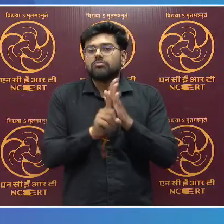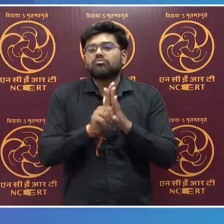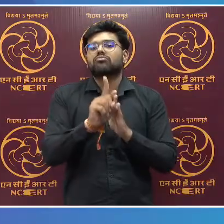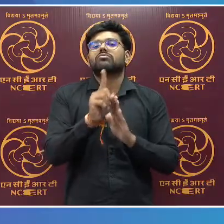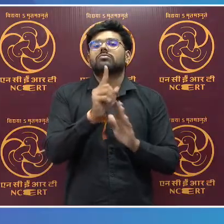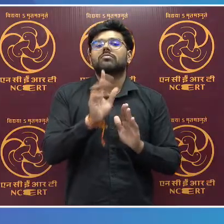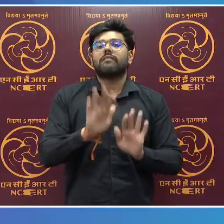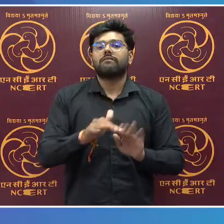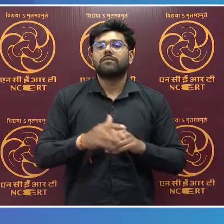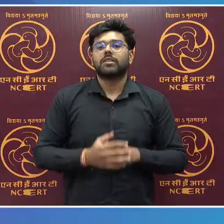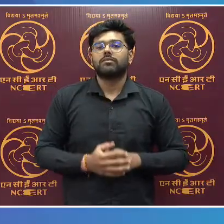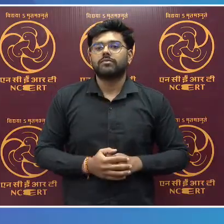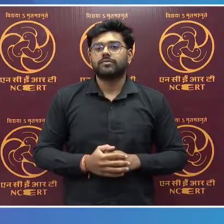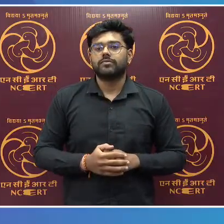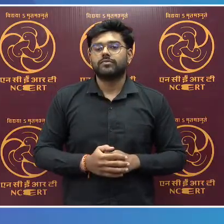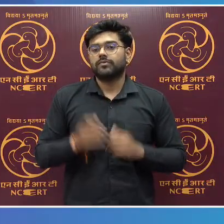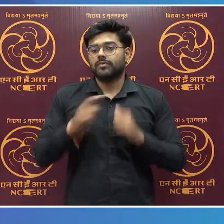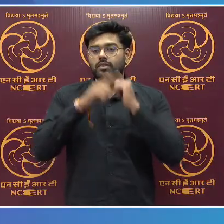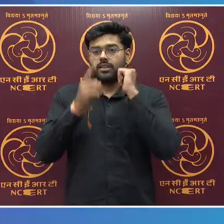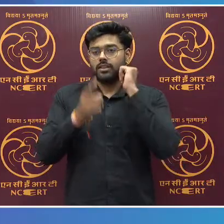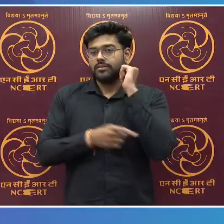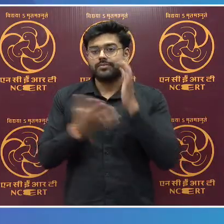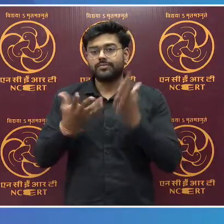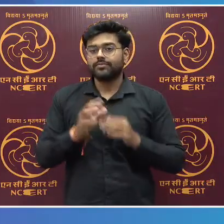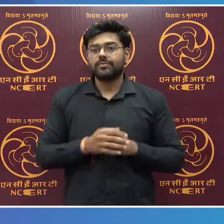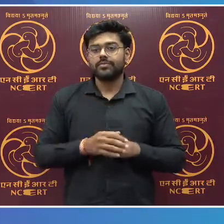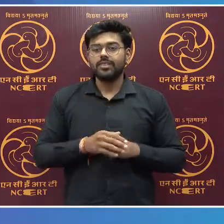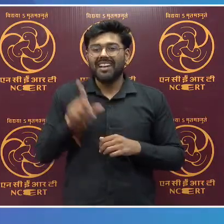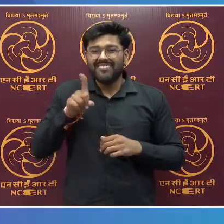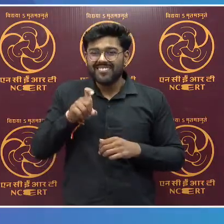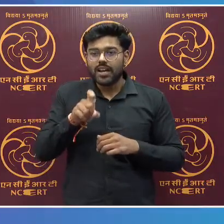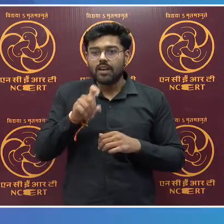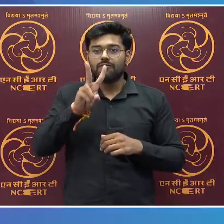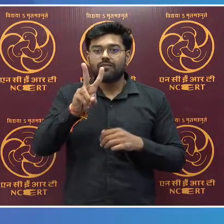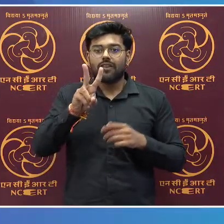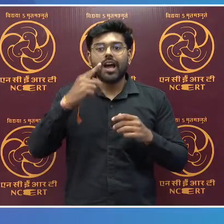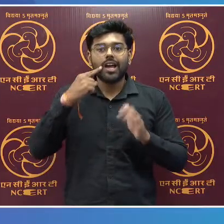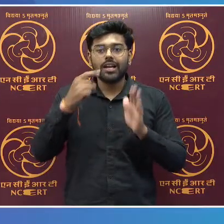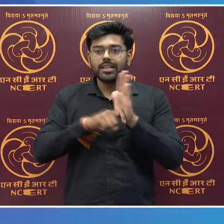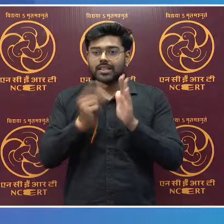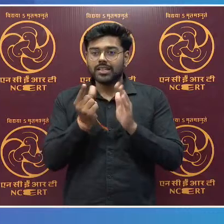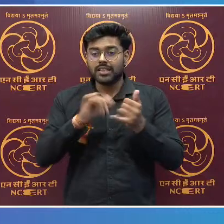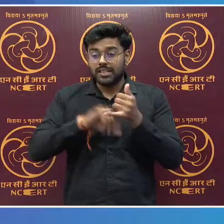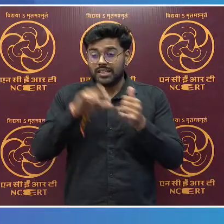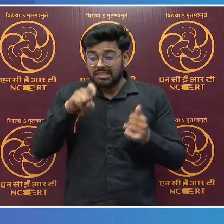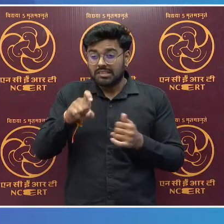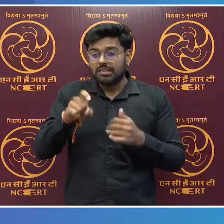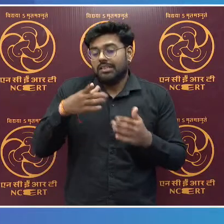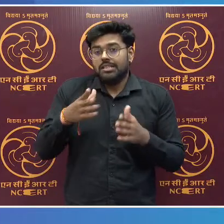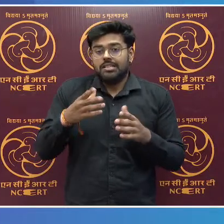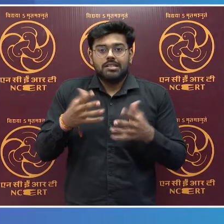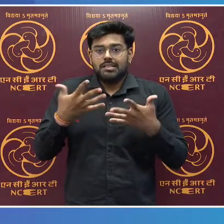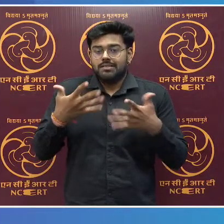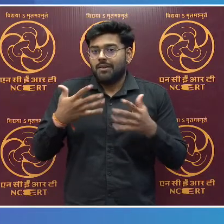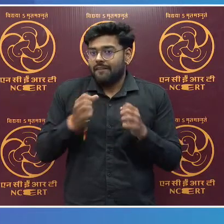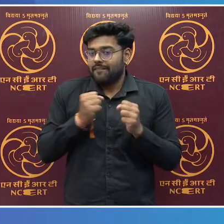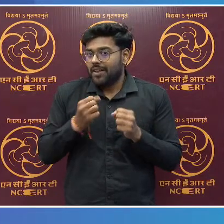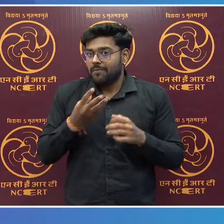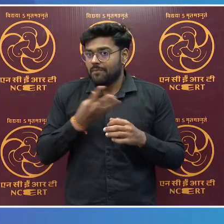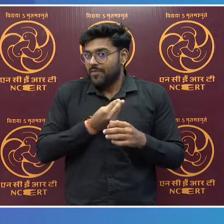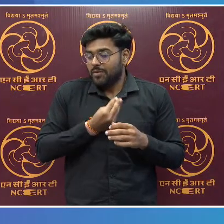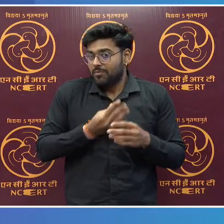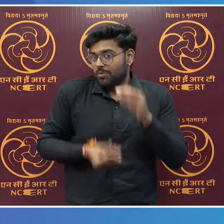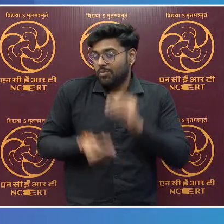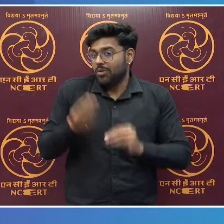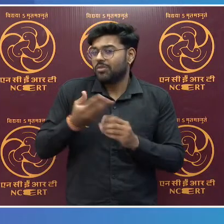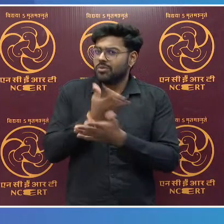Okay. Now, right in the end we have viruses. Now, they are very scary. So, we have heard names of many viruses.